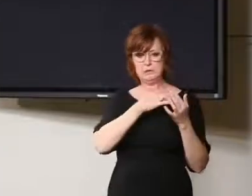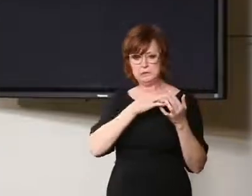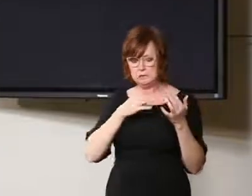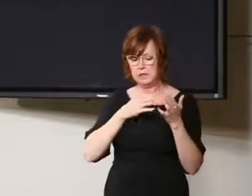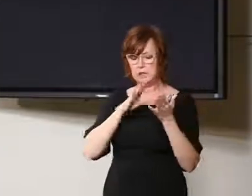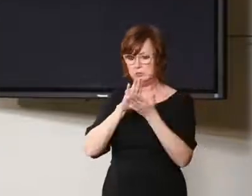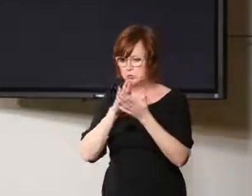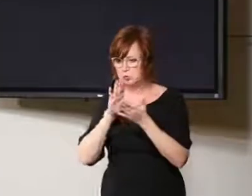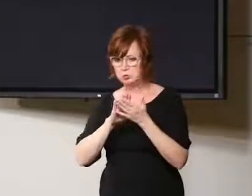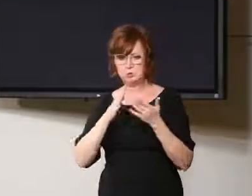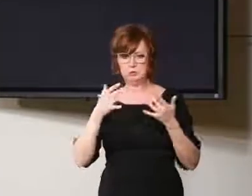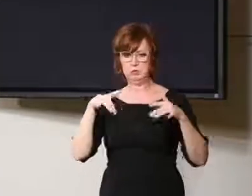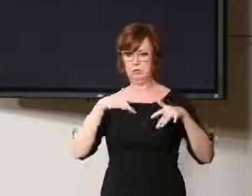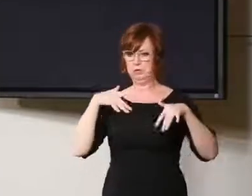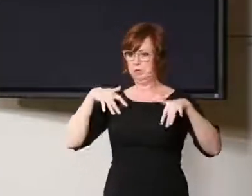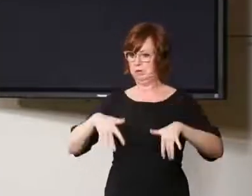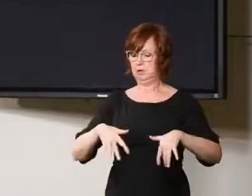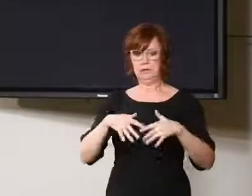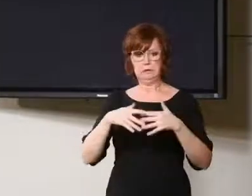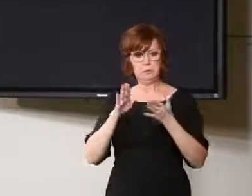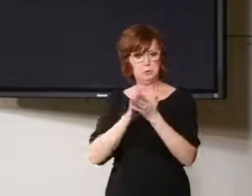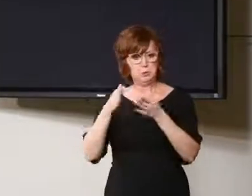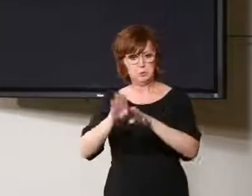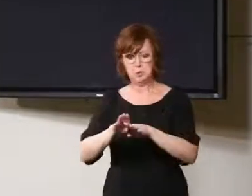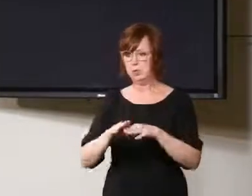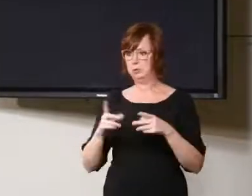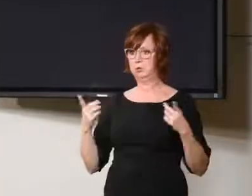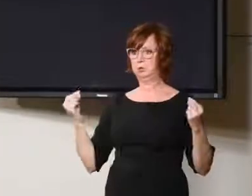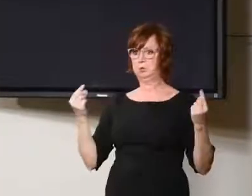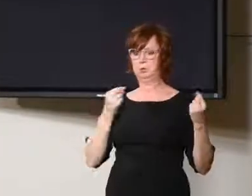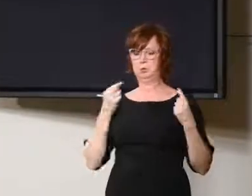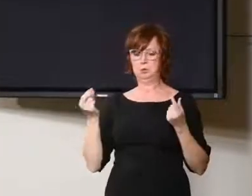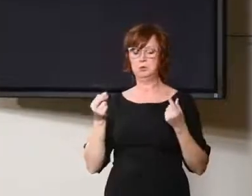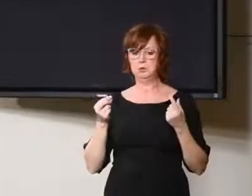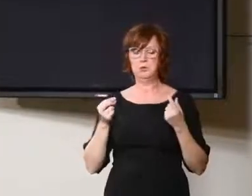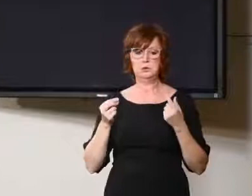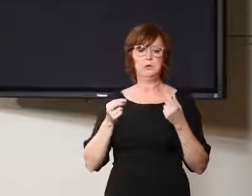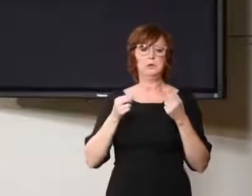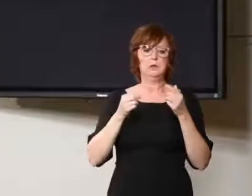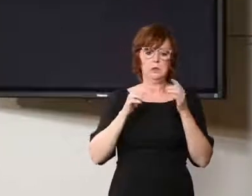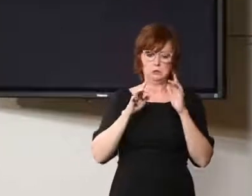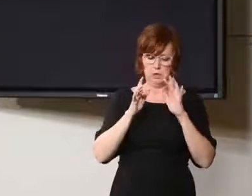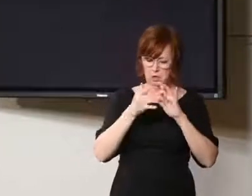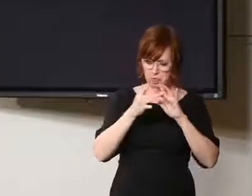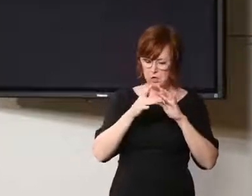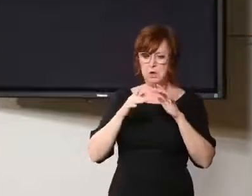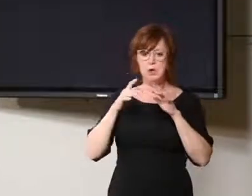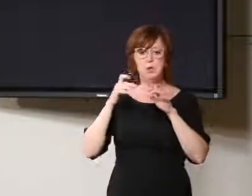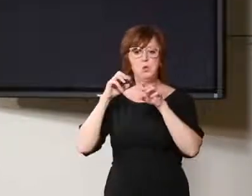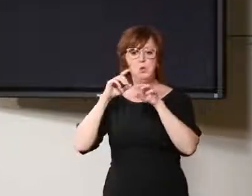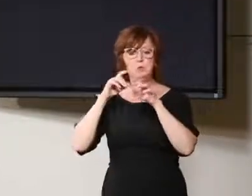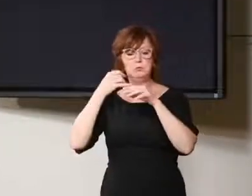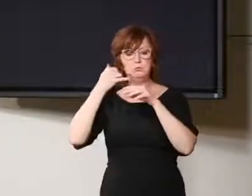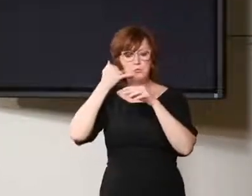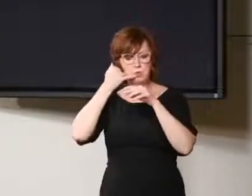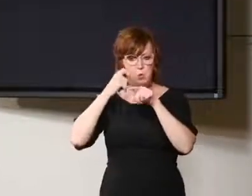media platforms. The Ministry of Social Services staff are supporting clients They're supporting service